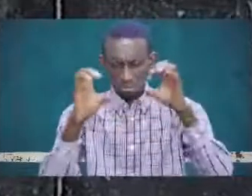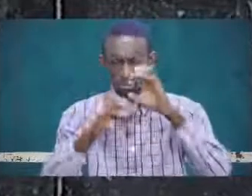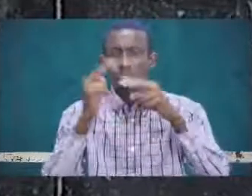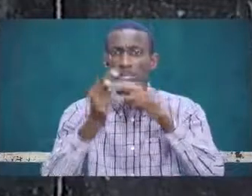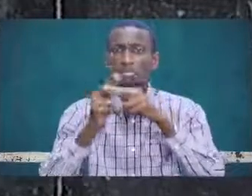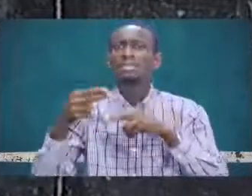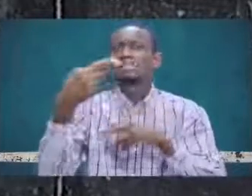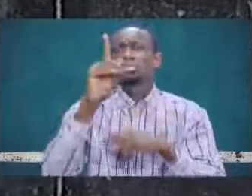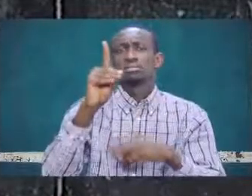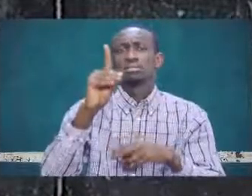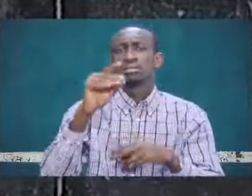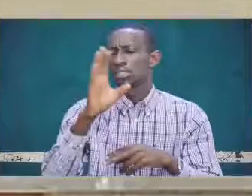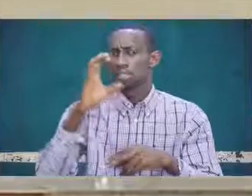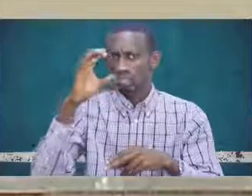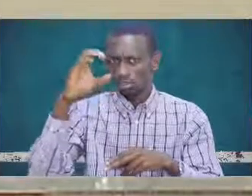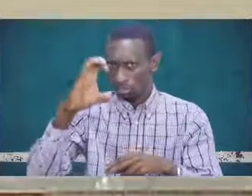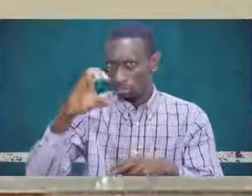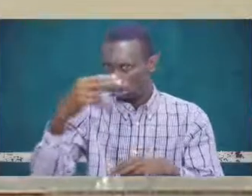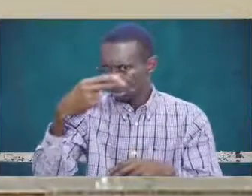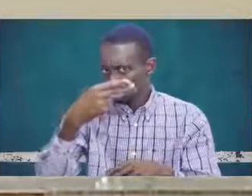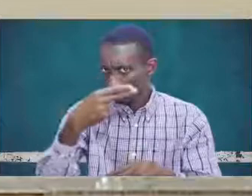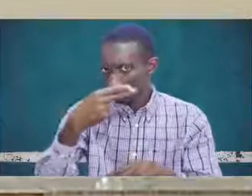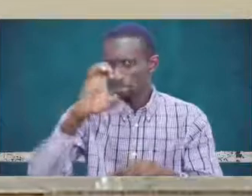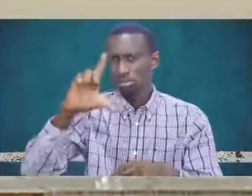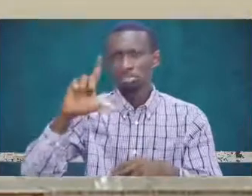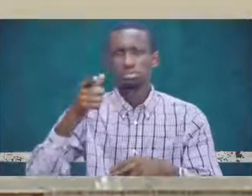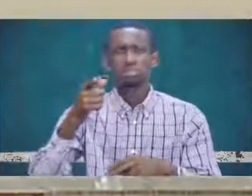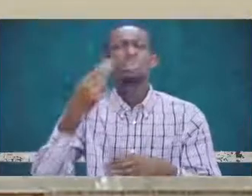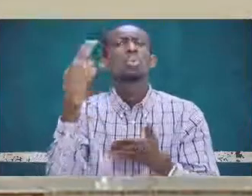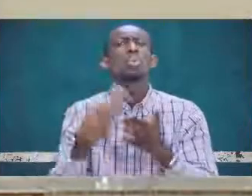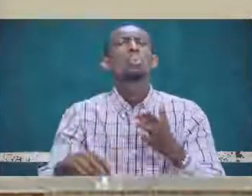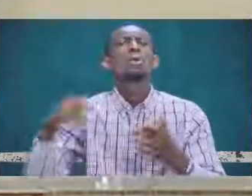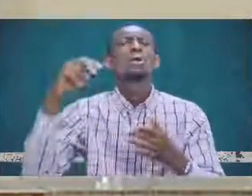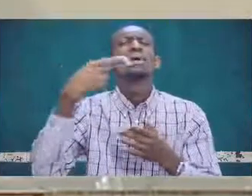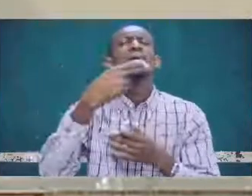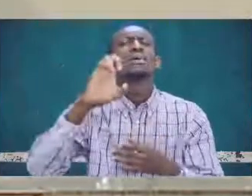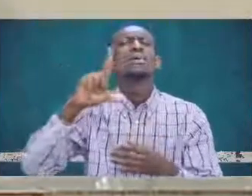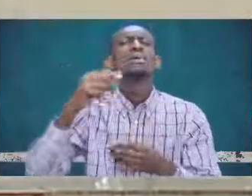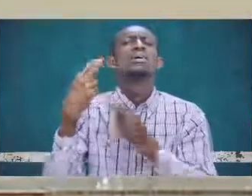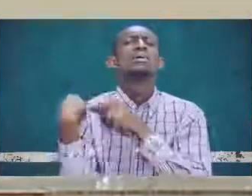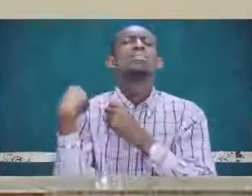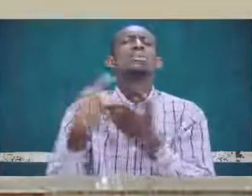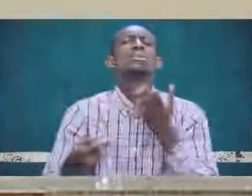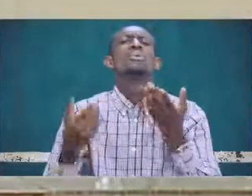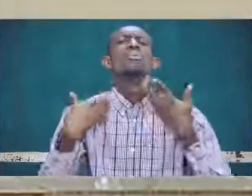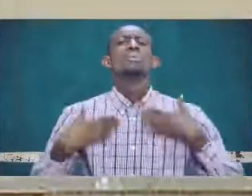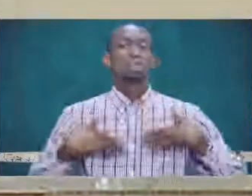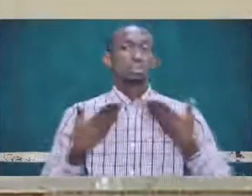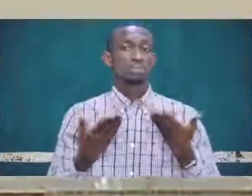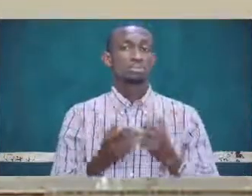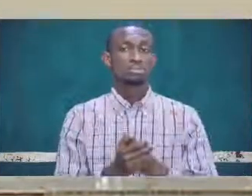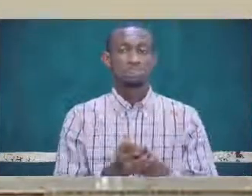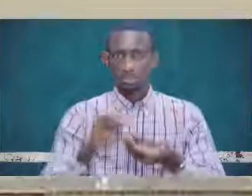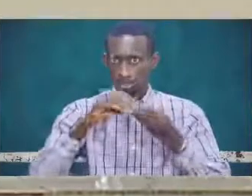HCl. What does HCl do in our body? I will be mentioning some of the functions of hydrochloric acid. Number one, it